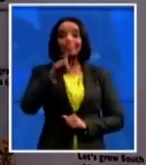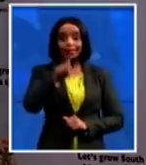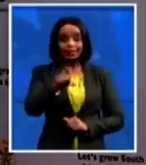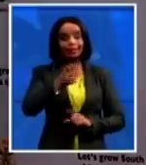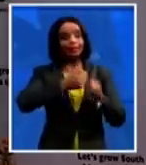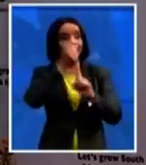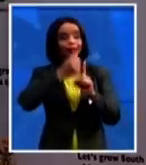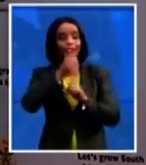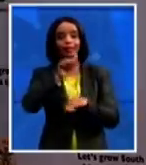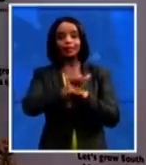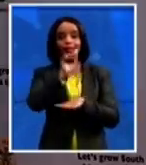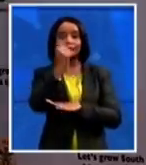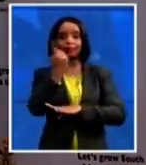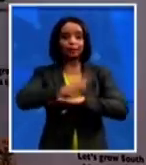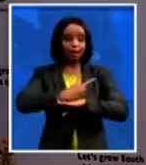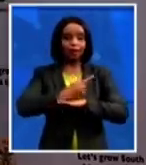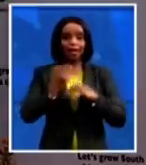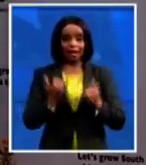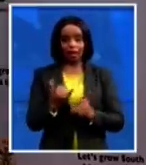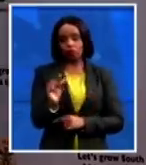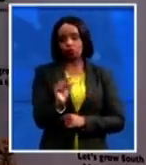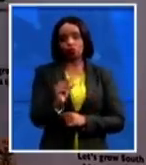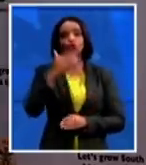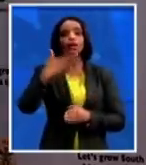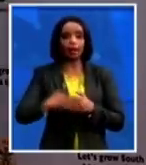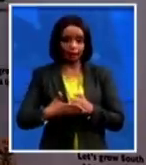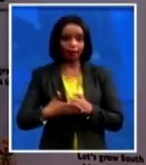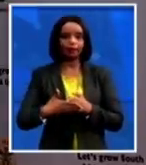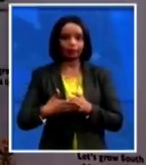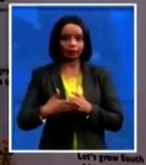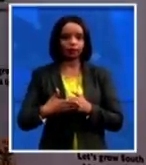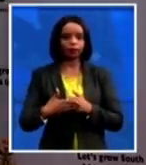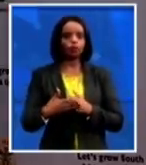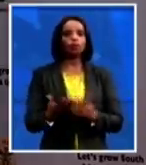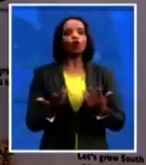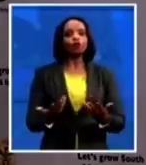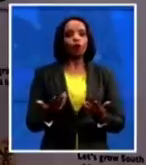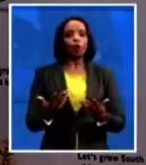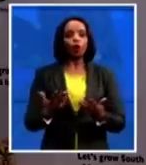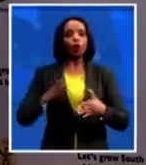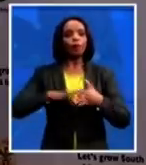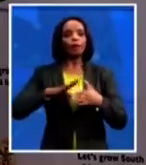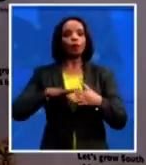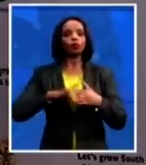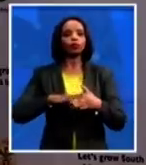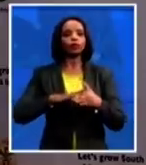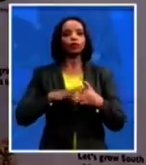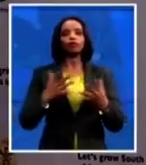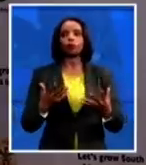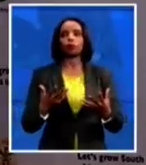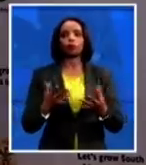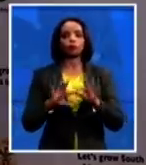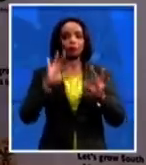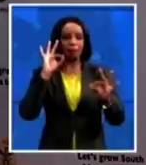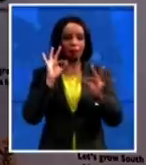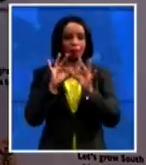end, for the purpose of a particular phase of this program, which is a whole